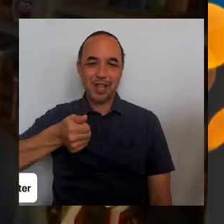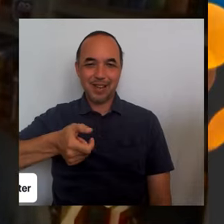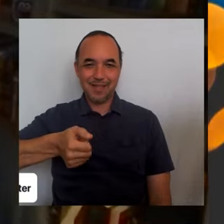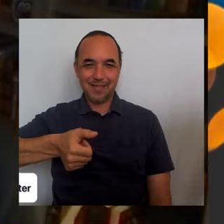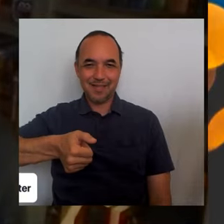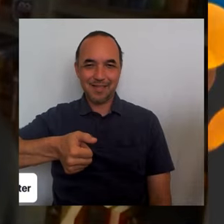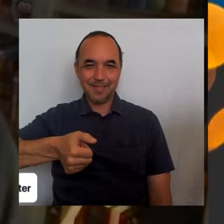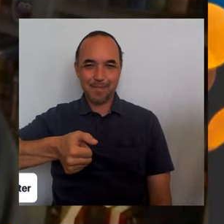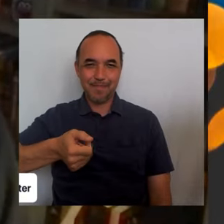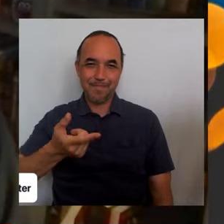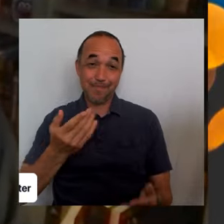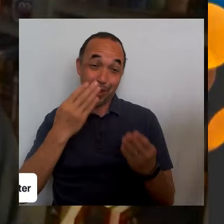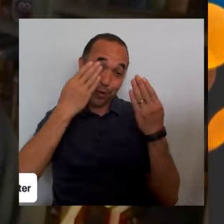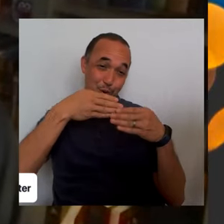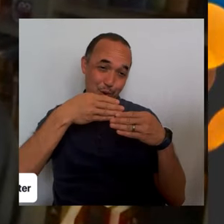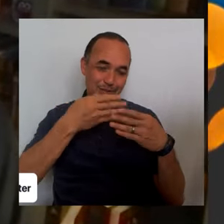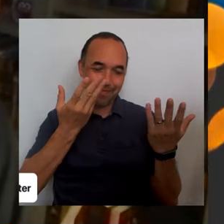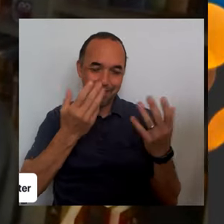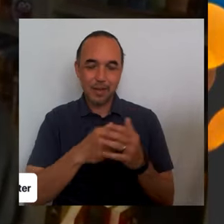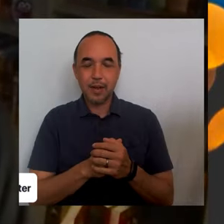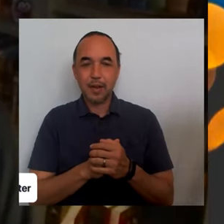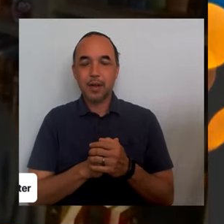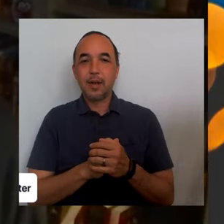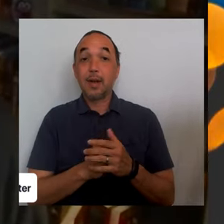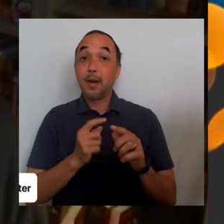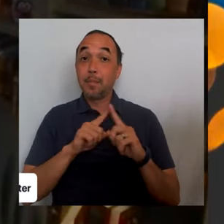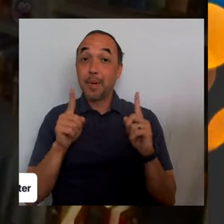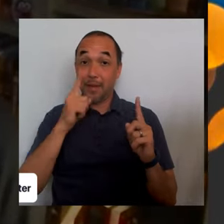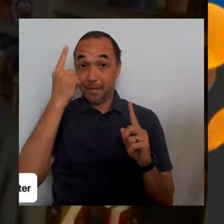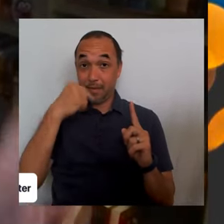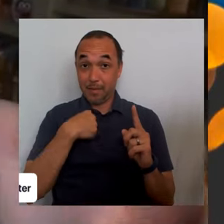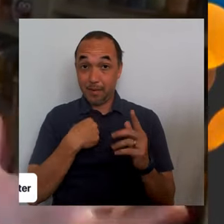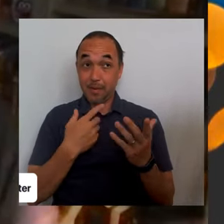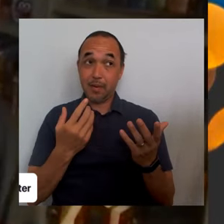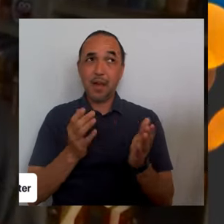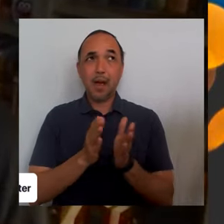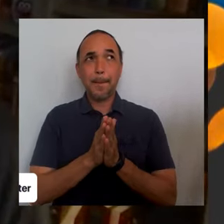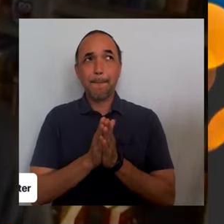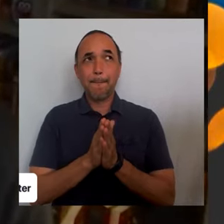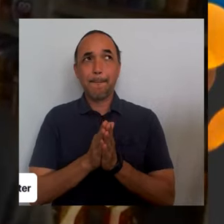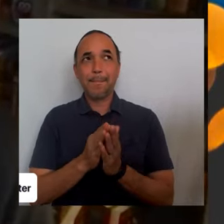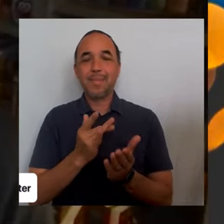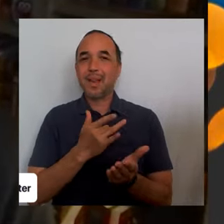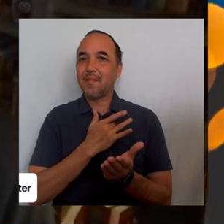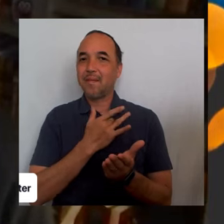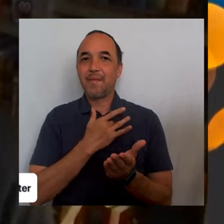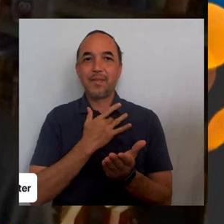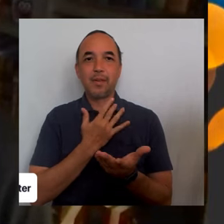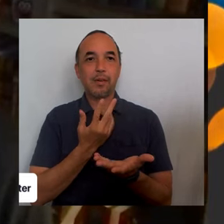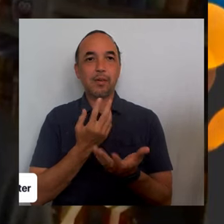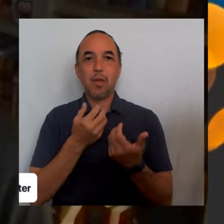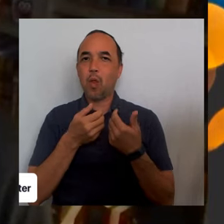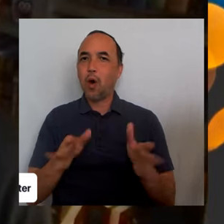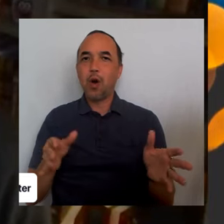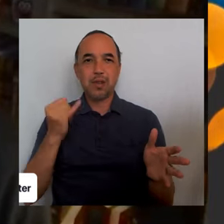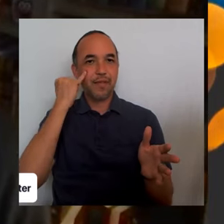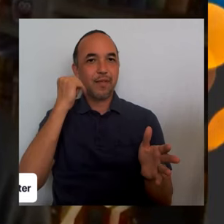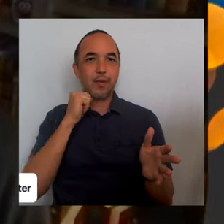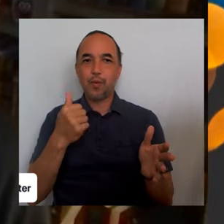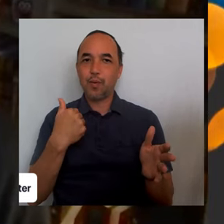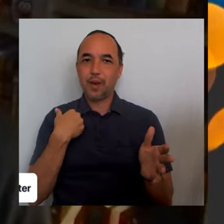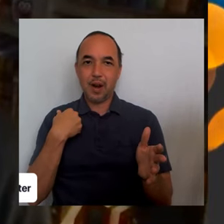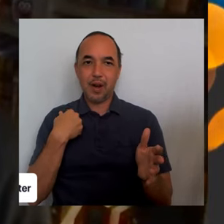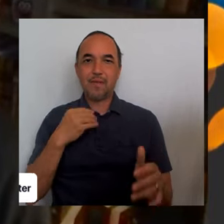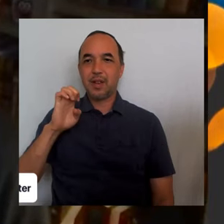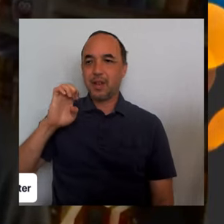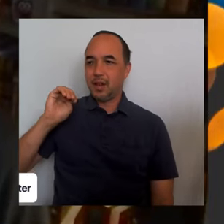do need to see. But I would say for me, I feel lost without an EMF